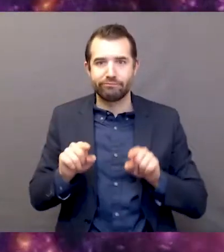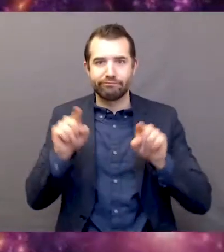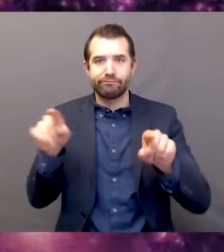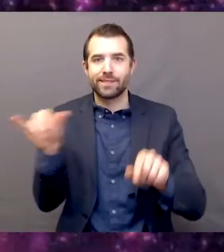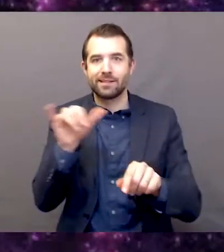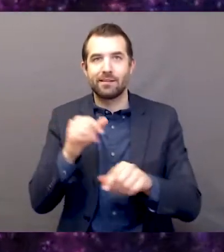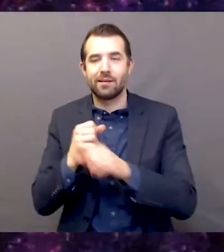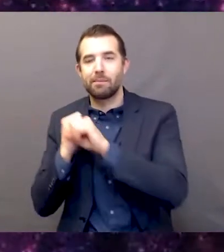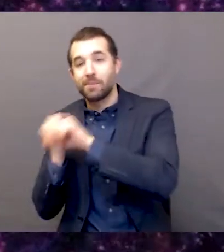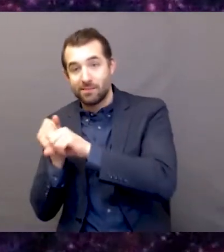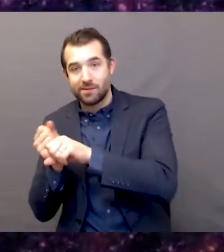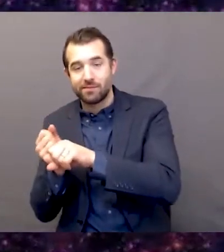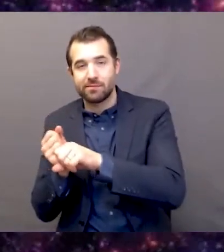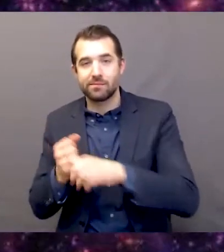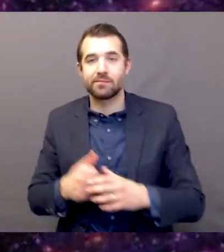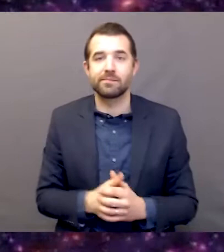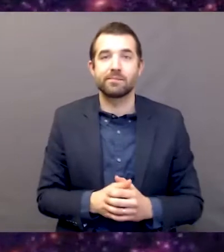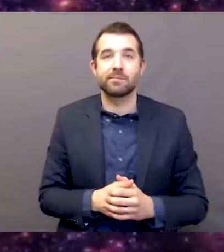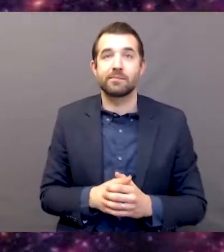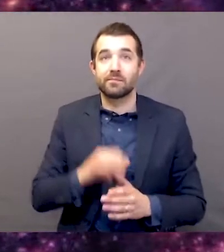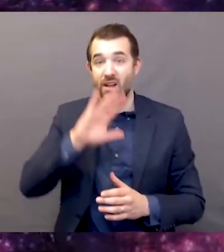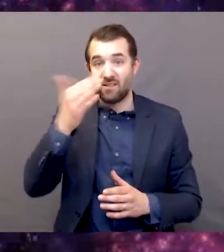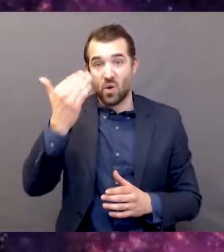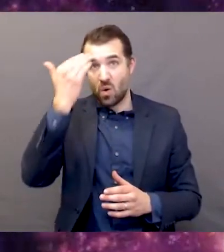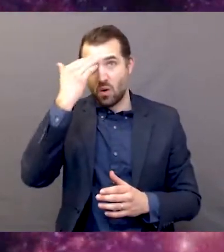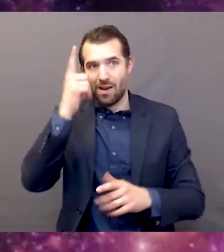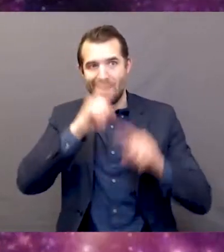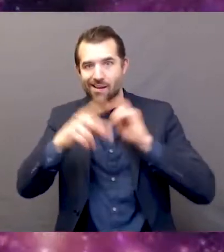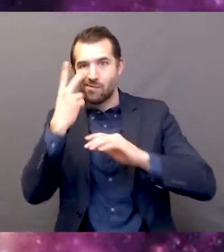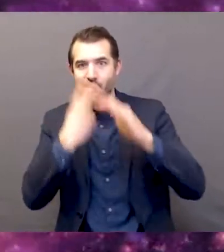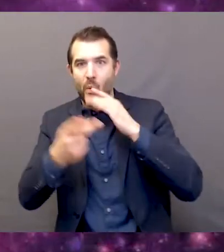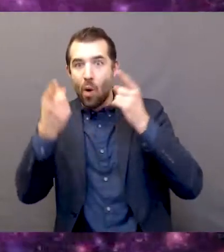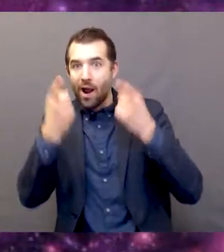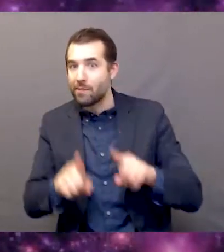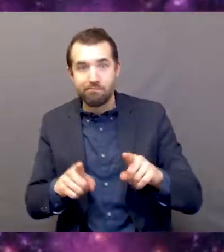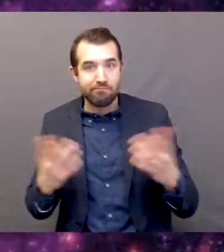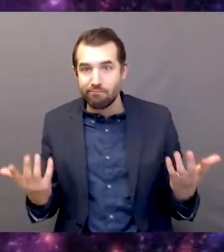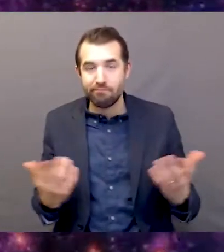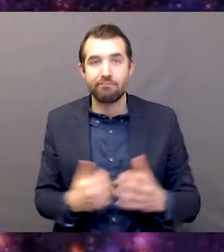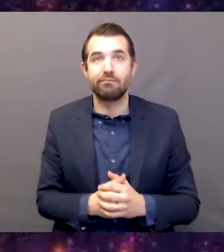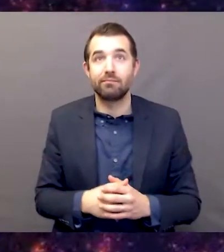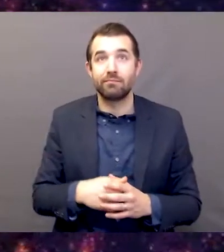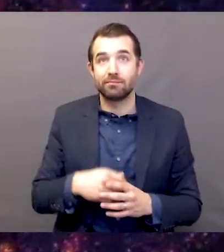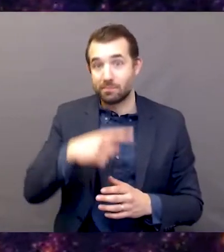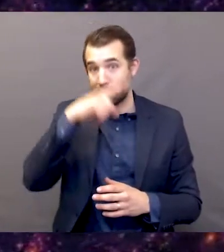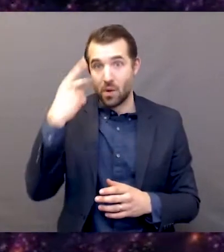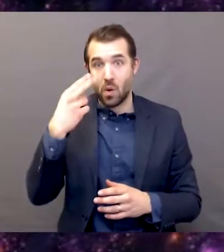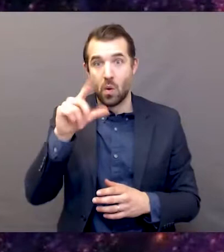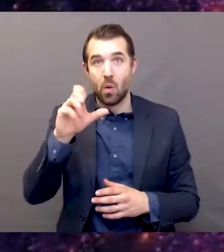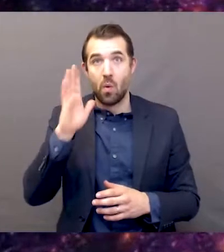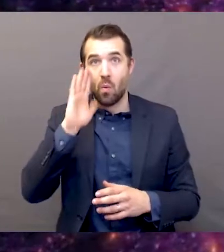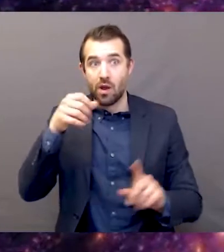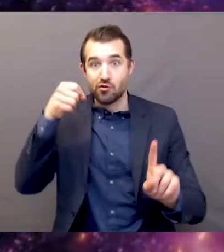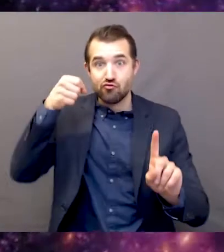really exciting game. The jets inflate bubbles. We never know what's going to create an outburst from the supermassive black hole. We